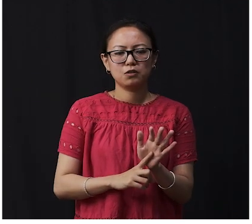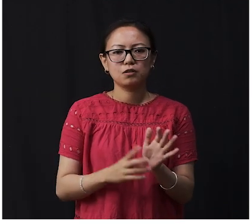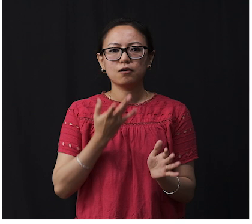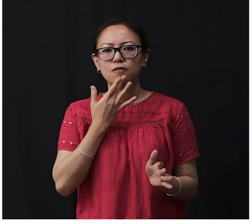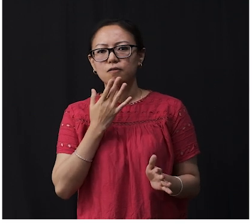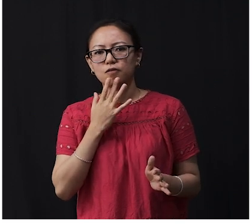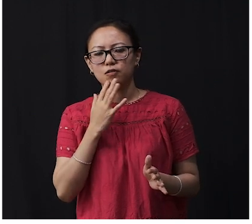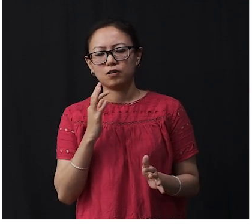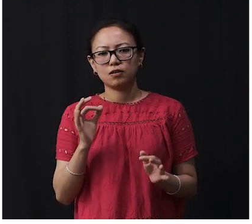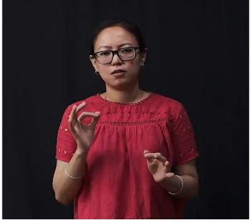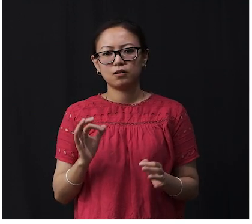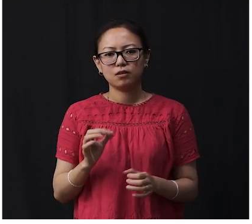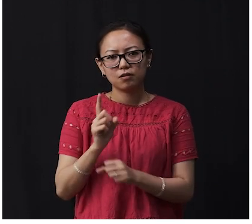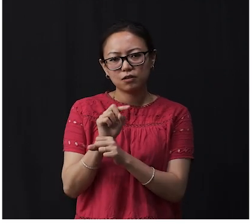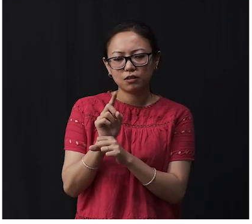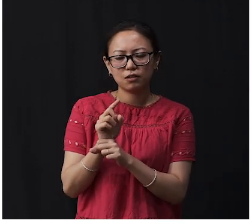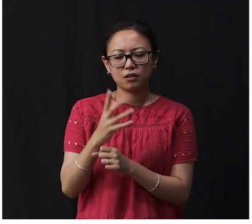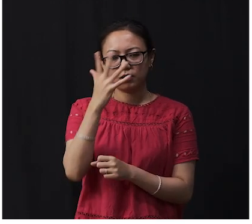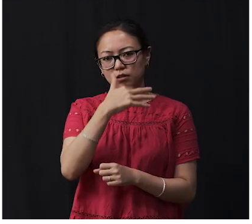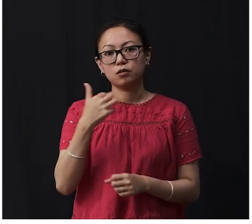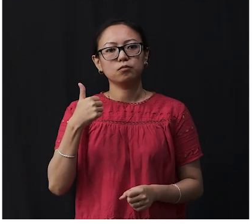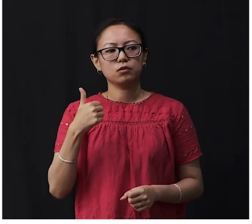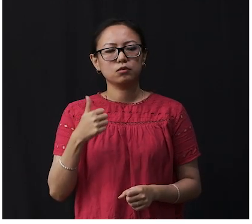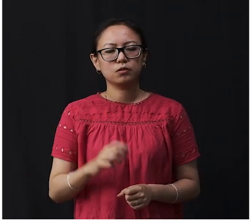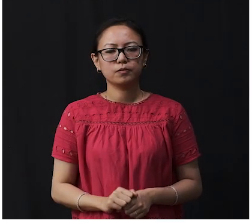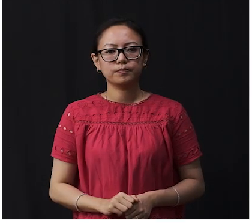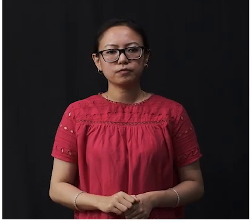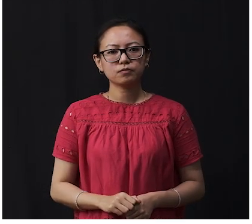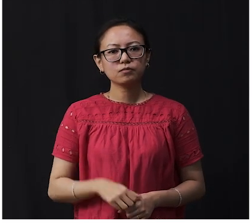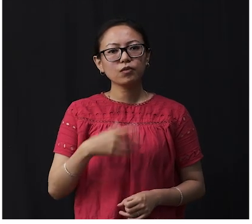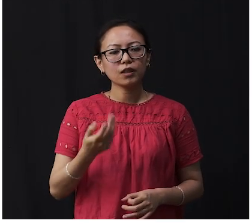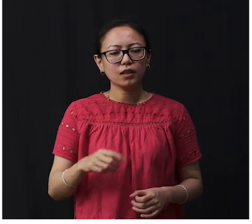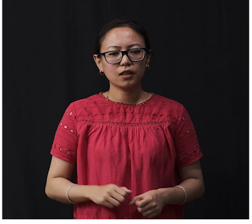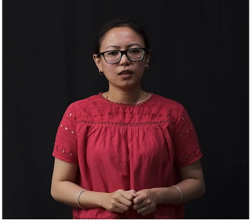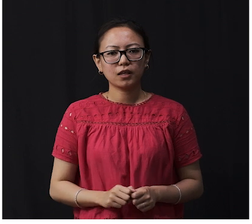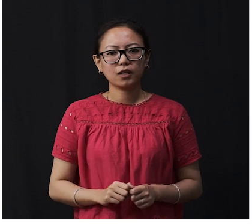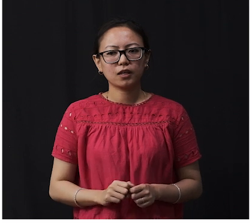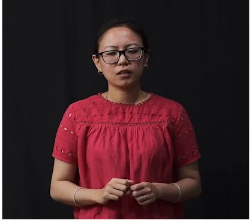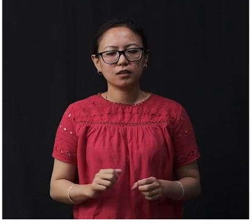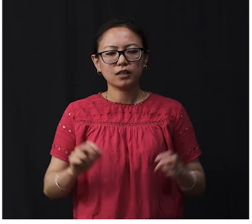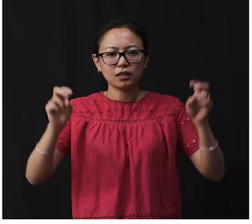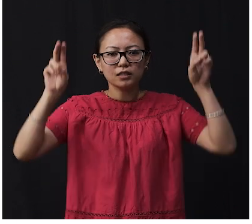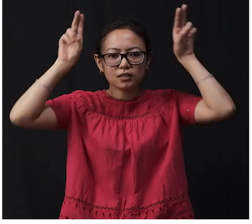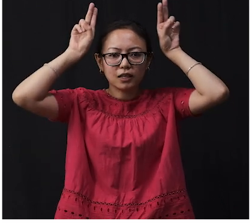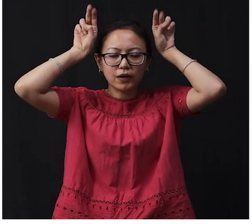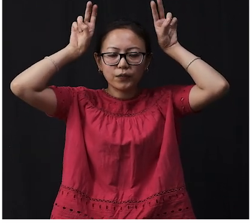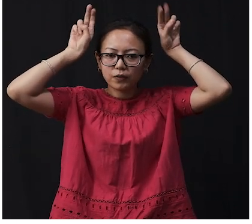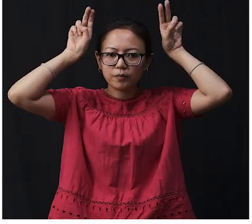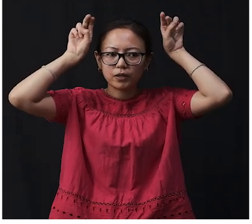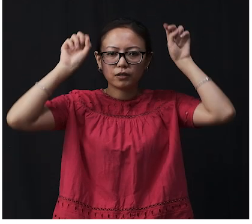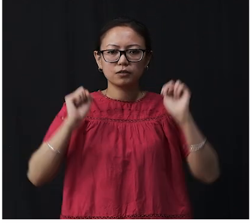up a peacock's tail. Now next animal, that is the rabbit. The rabbit said, I shall